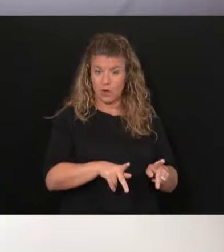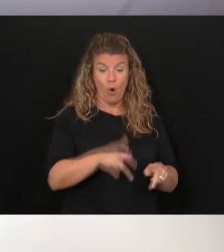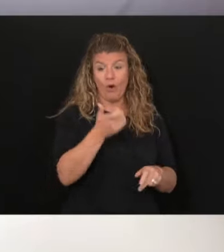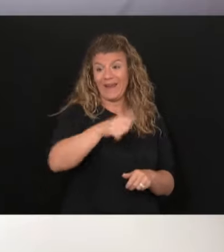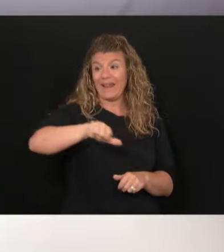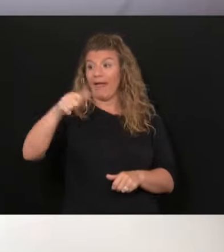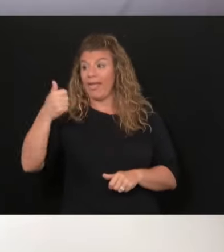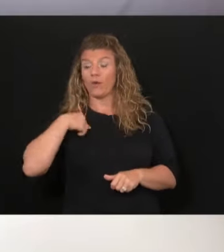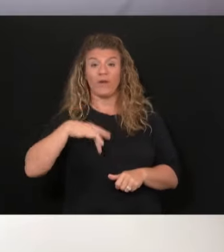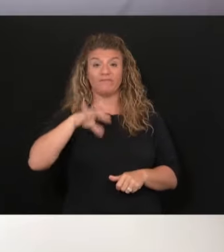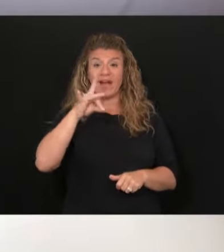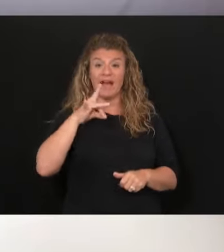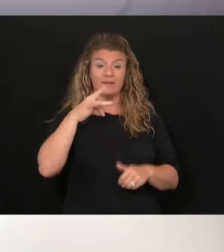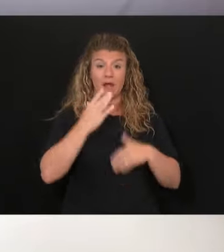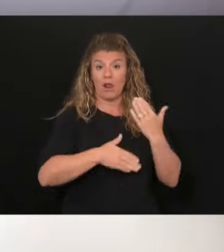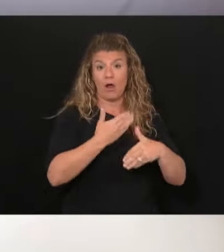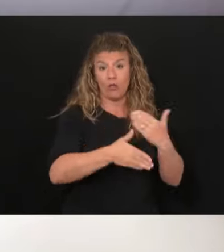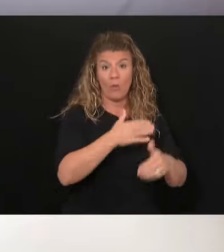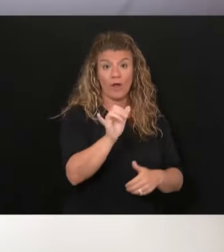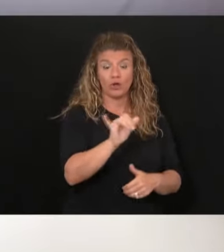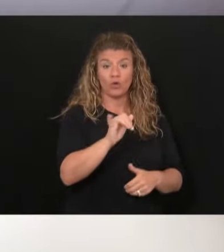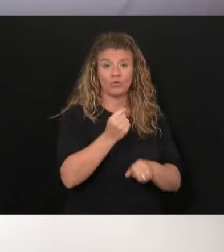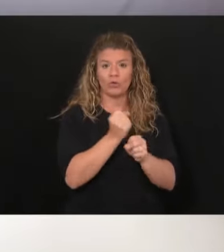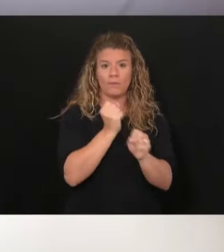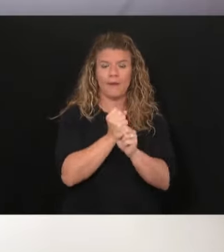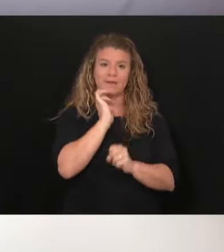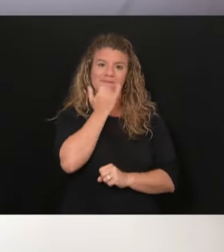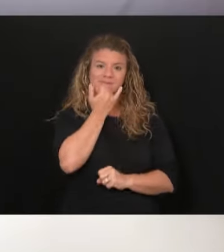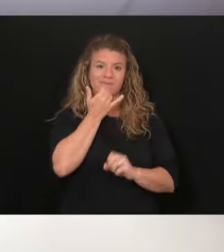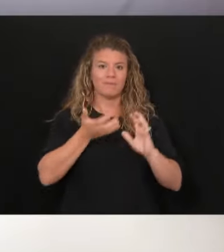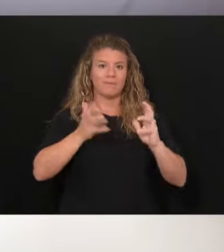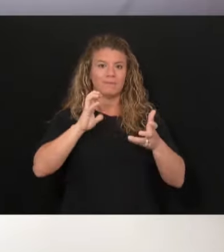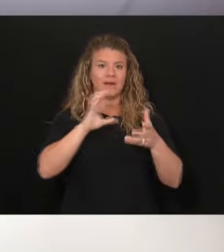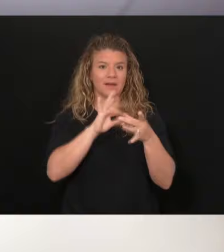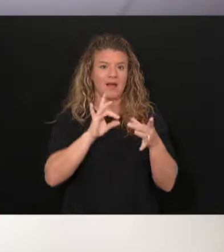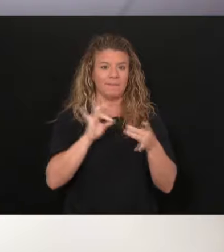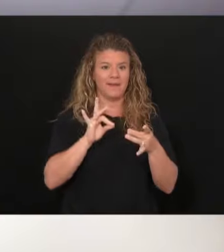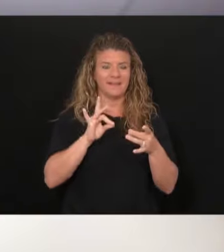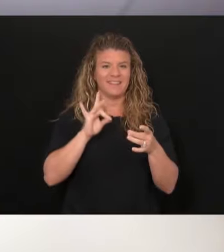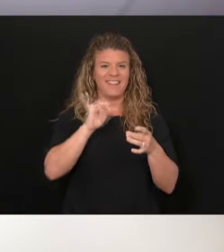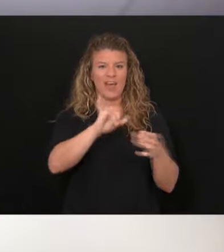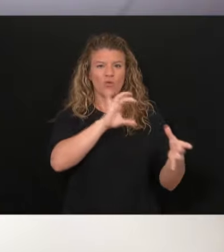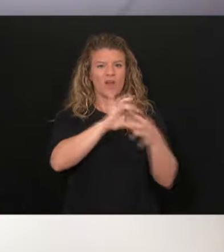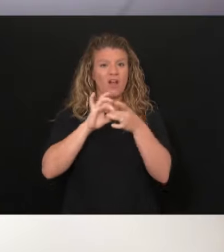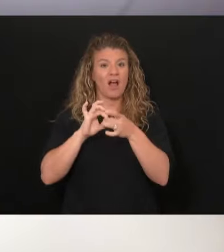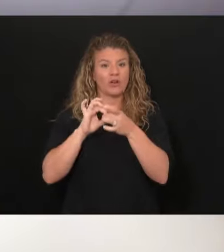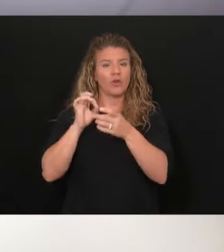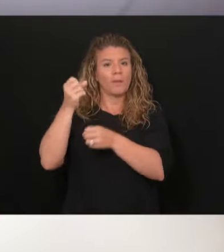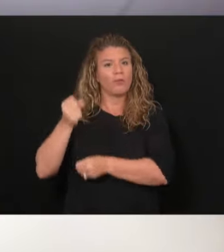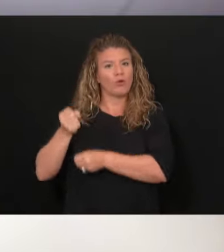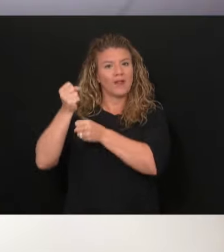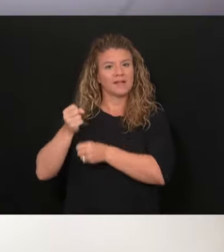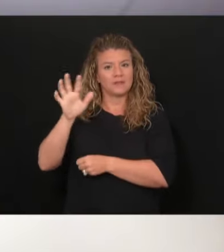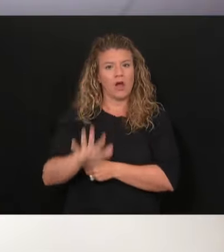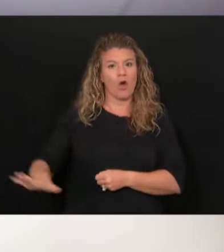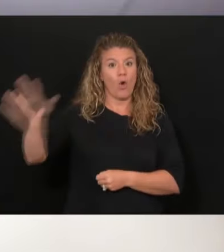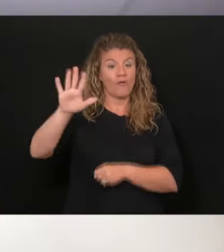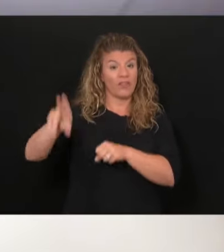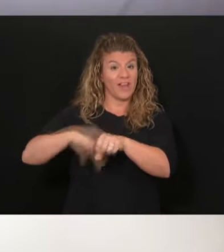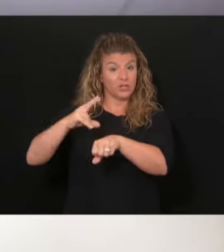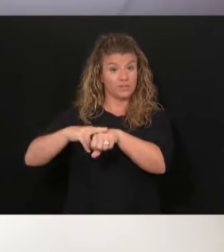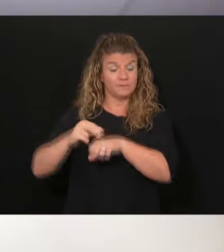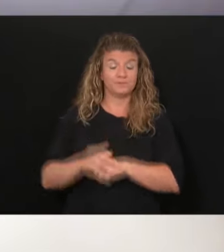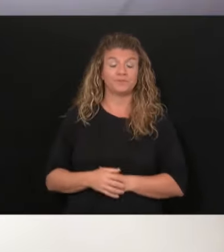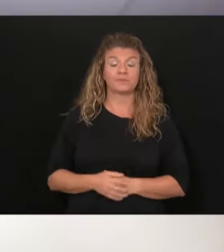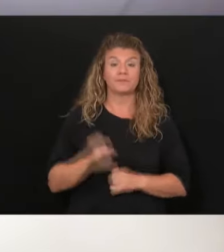we might find who make inflammatory comments related to protests going on across the nation. Last thing, I